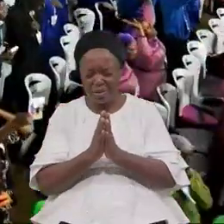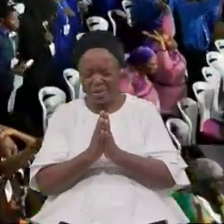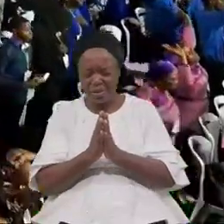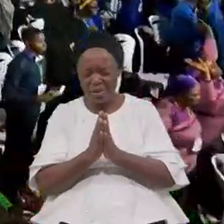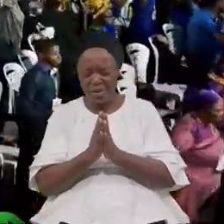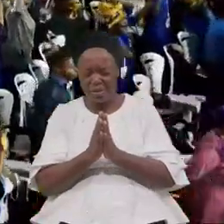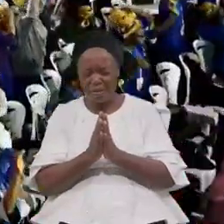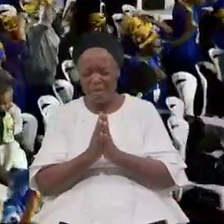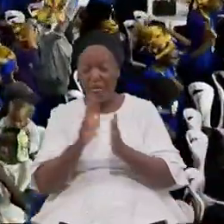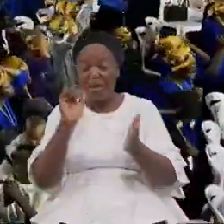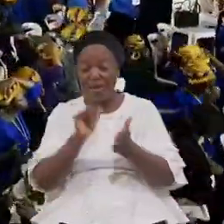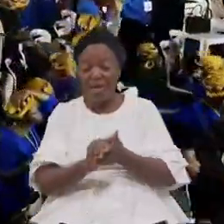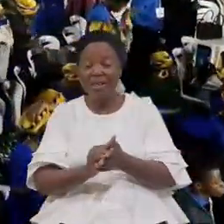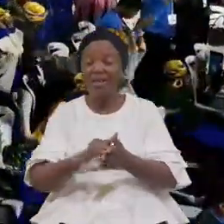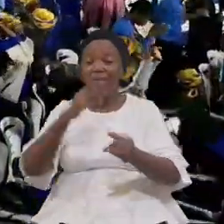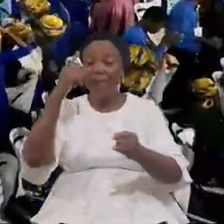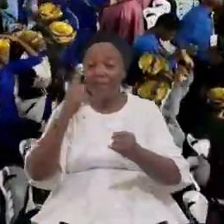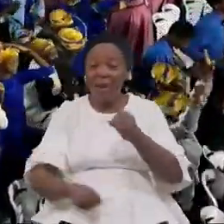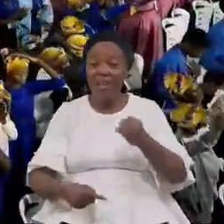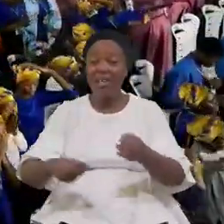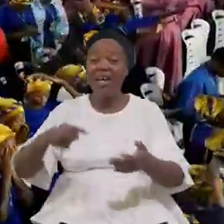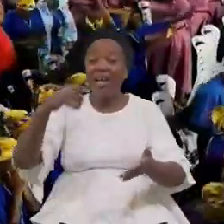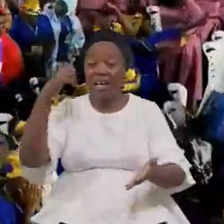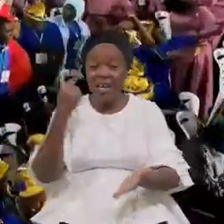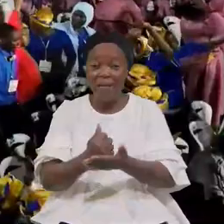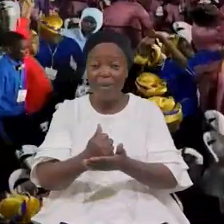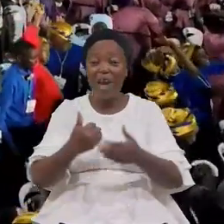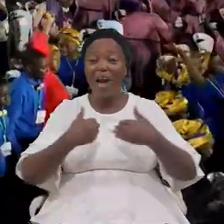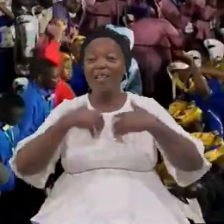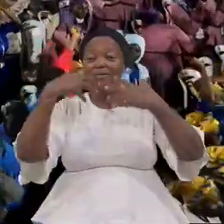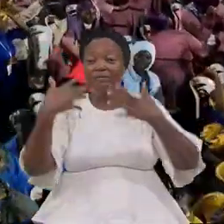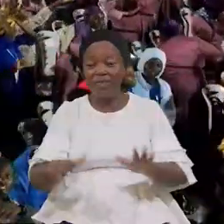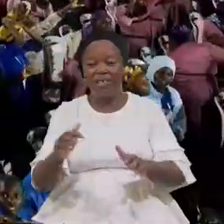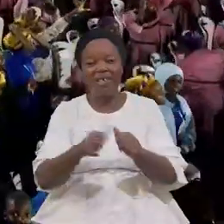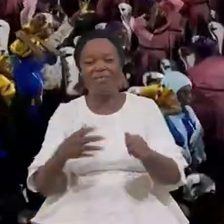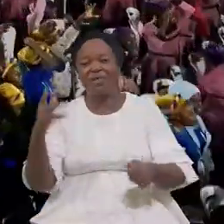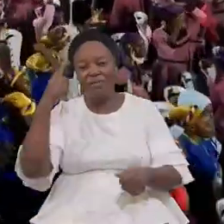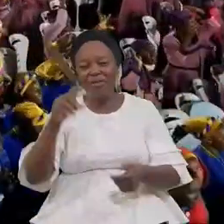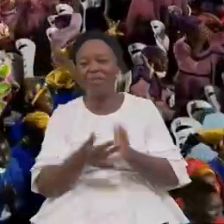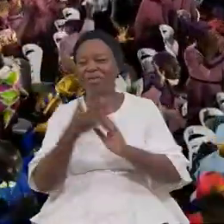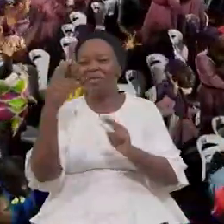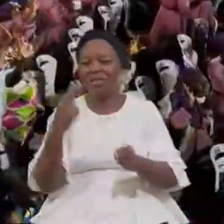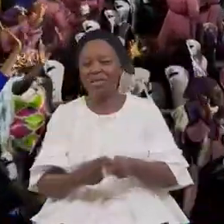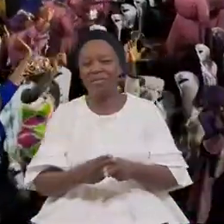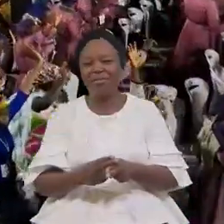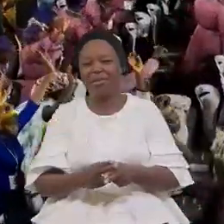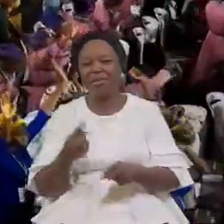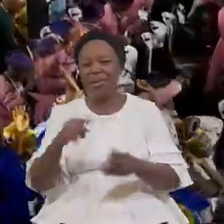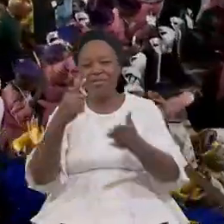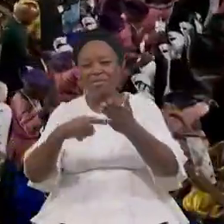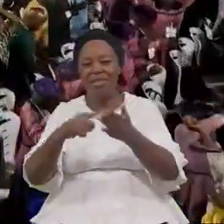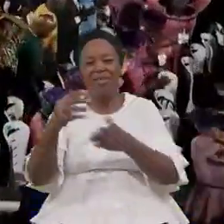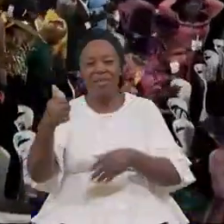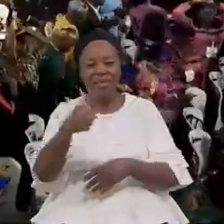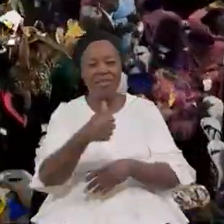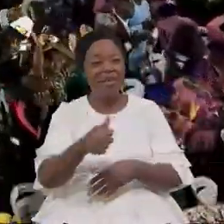That final amen has finalized it. Check up yourself. Check up yourself.